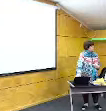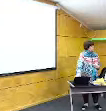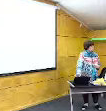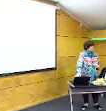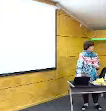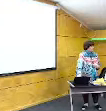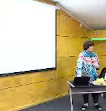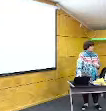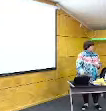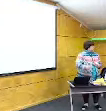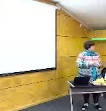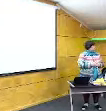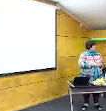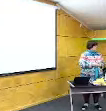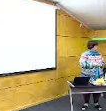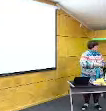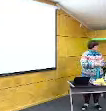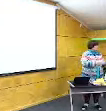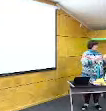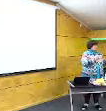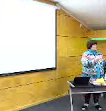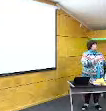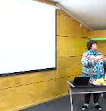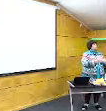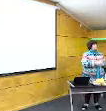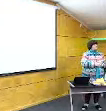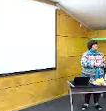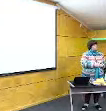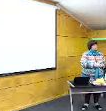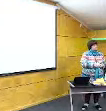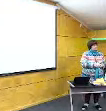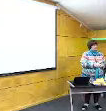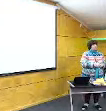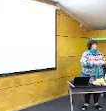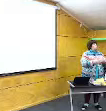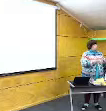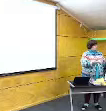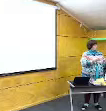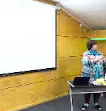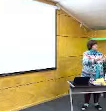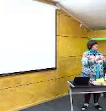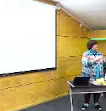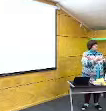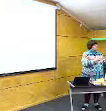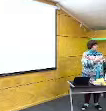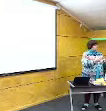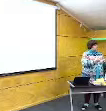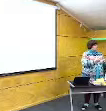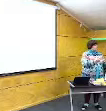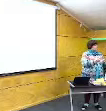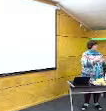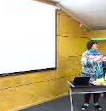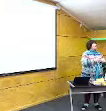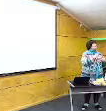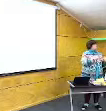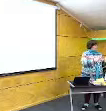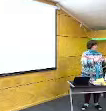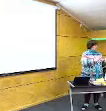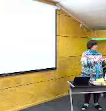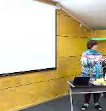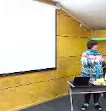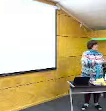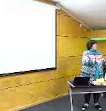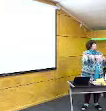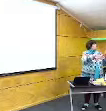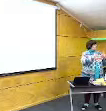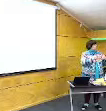your own, something similar that you want them to focus on while they're presenting to each other, and